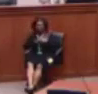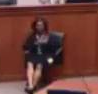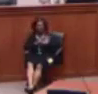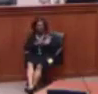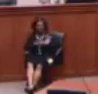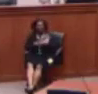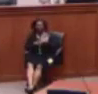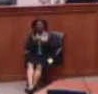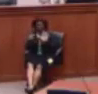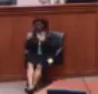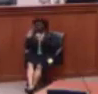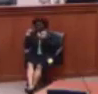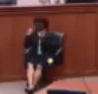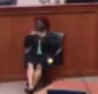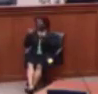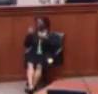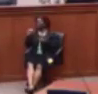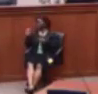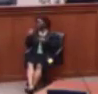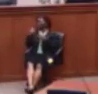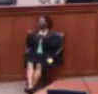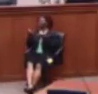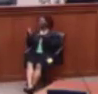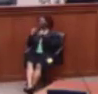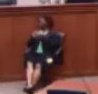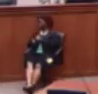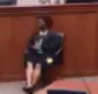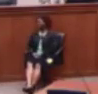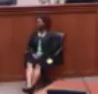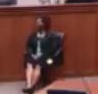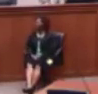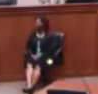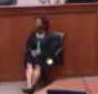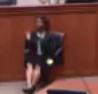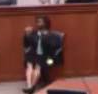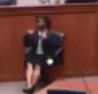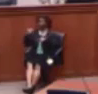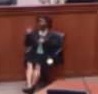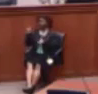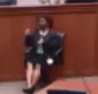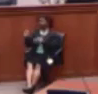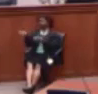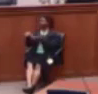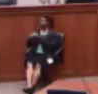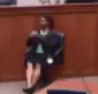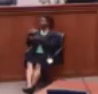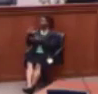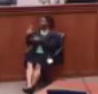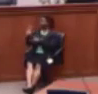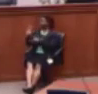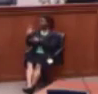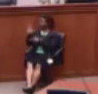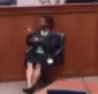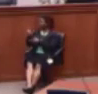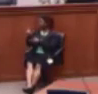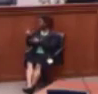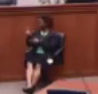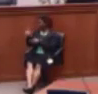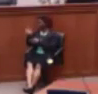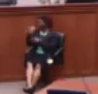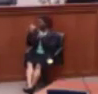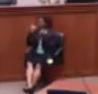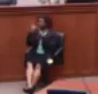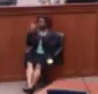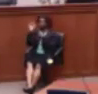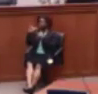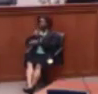Sorry. No objections. Thank you. Your next item is on page 36, item 3.1, consideration